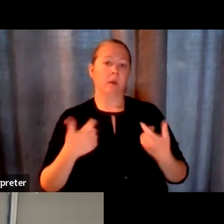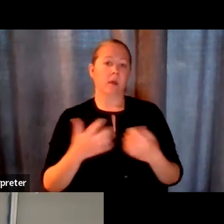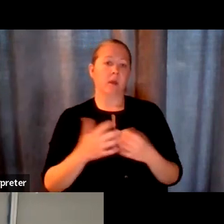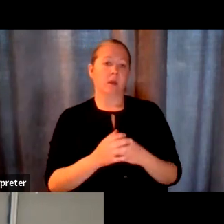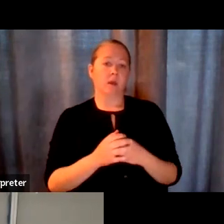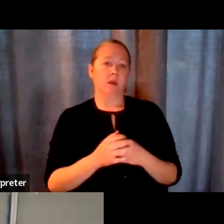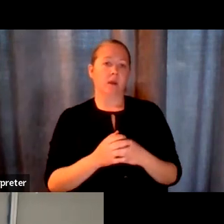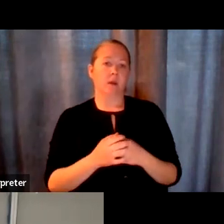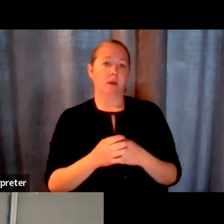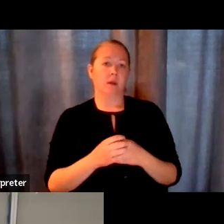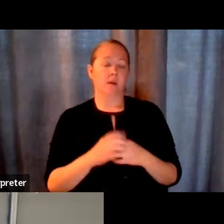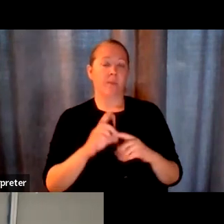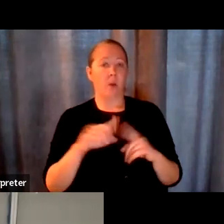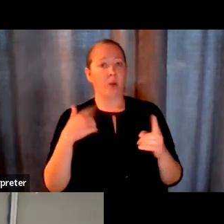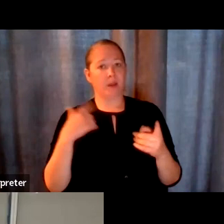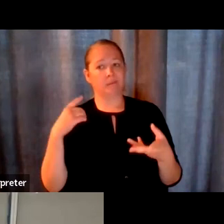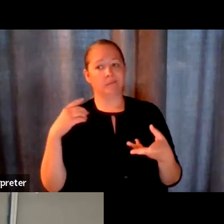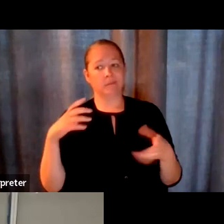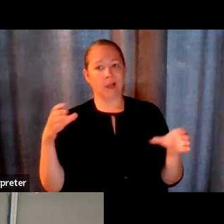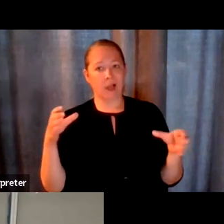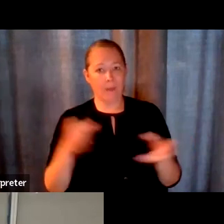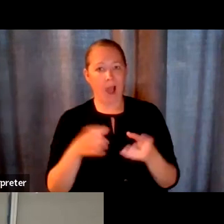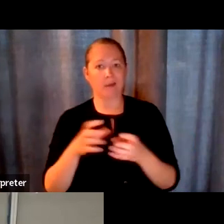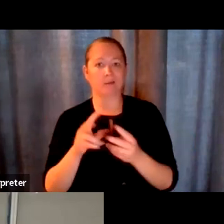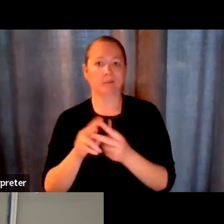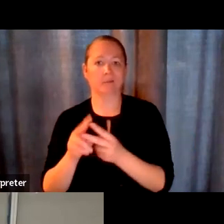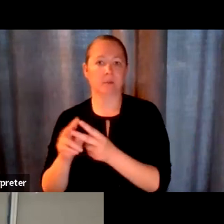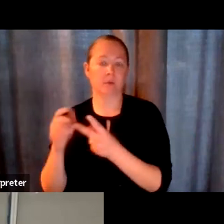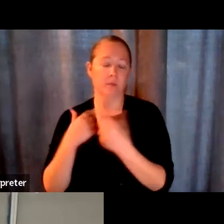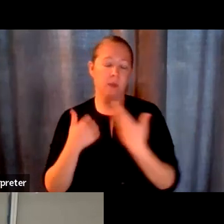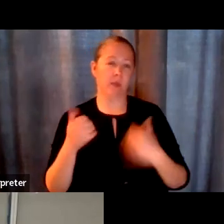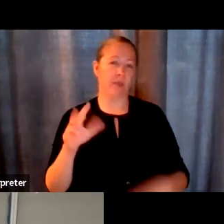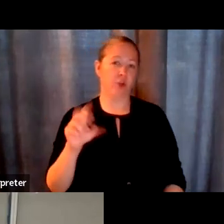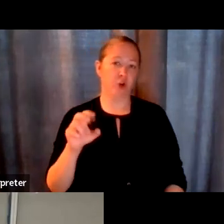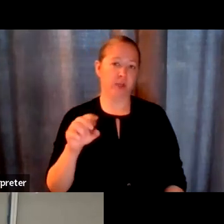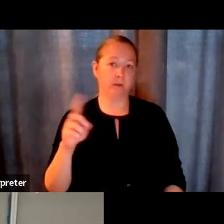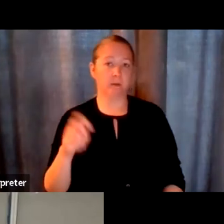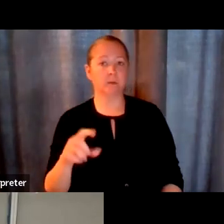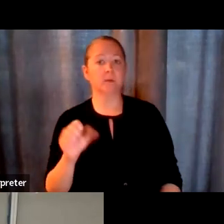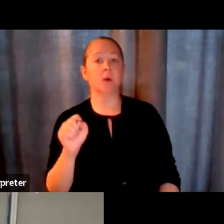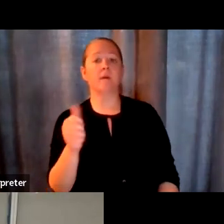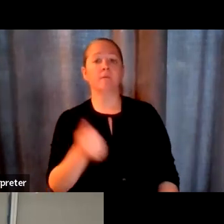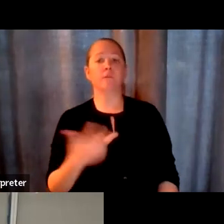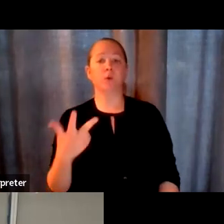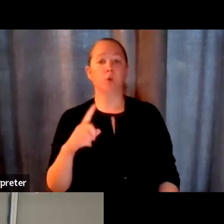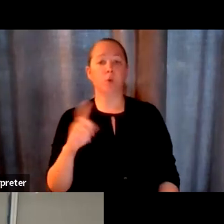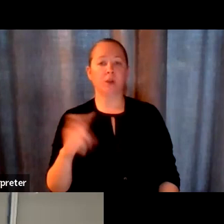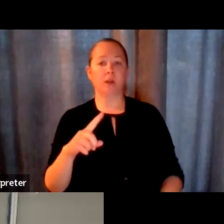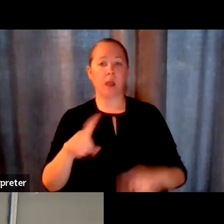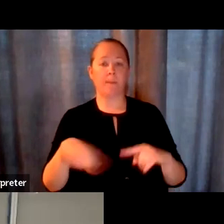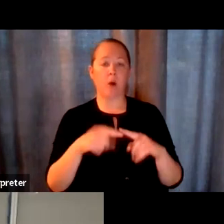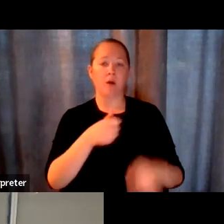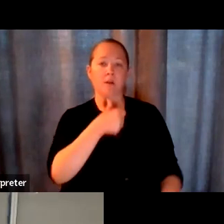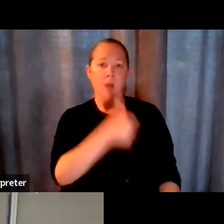about 30 plus. So just want to thank everybody for sending these. A couple of questions about litigation